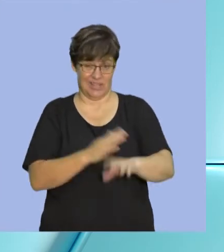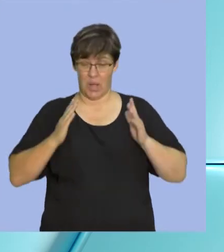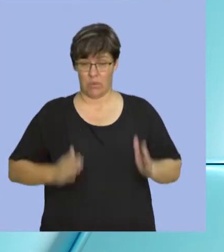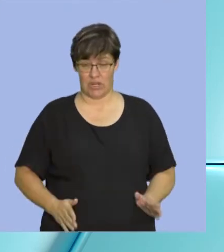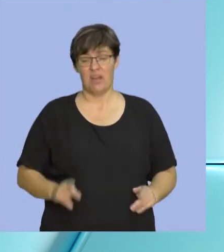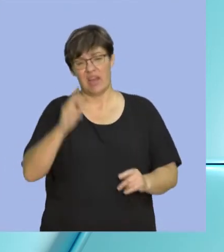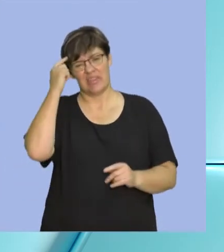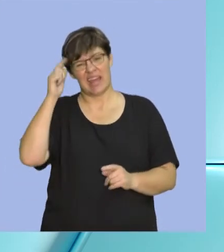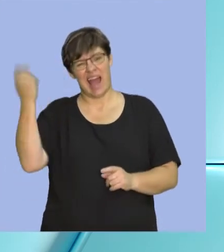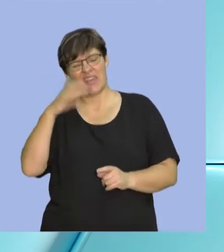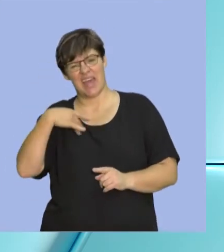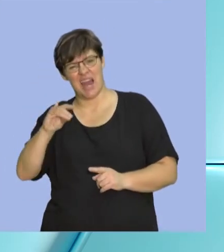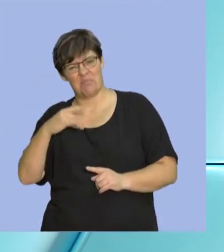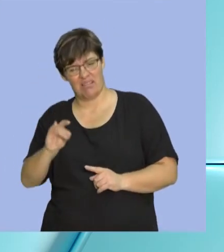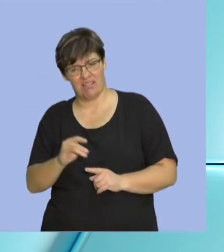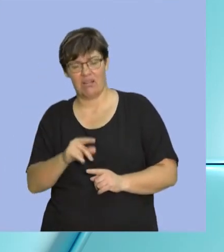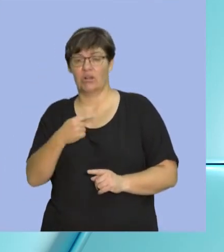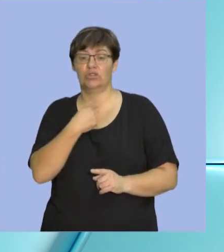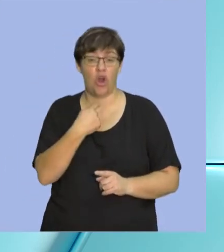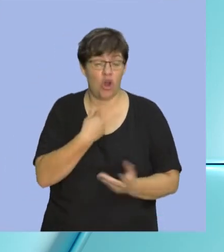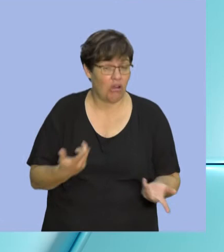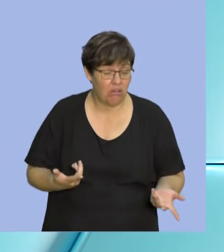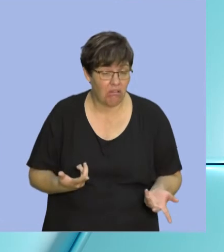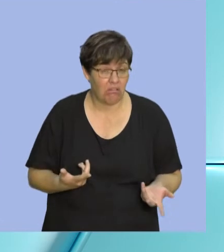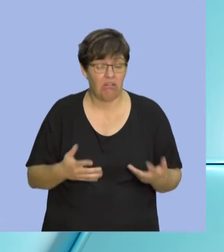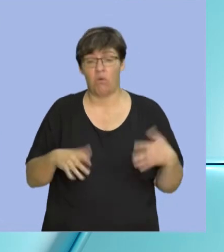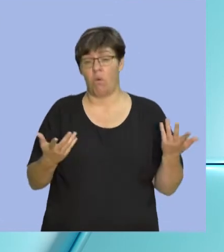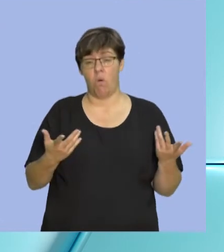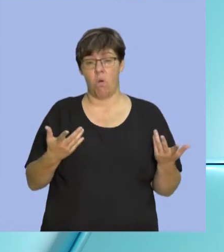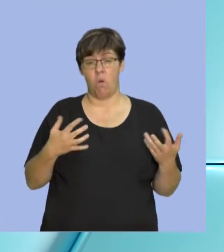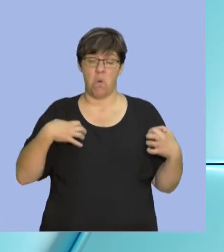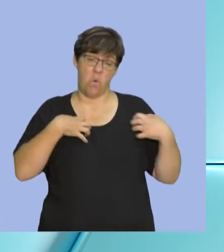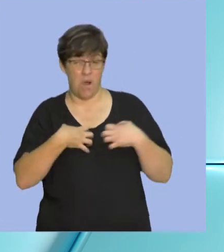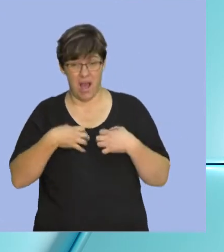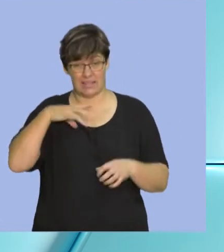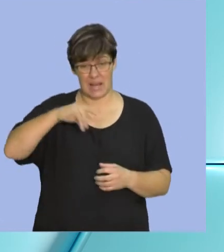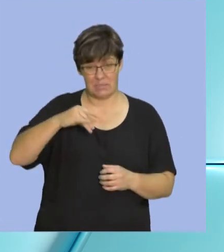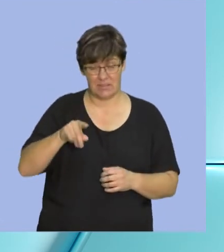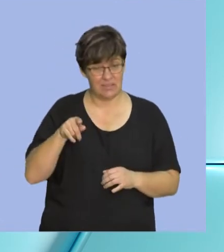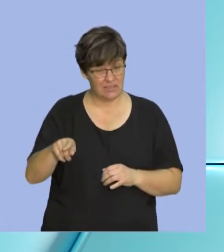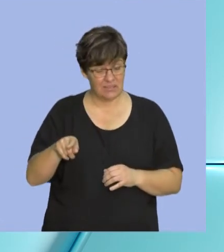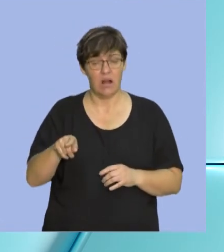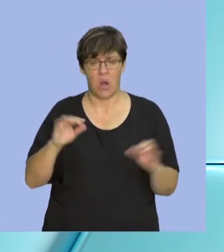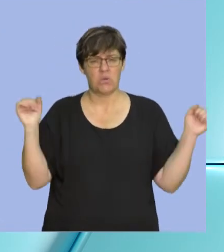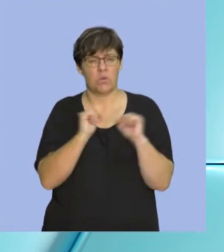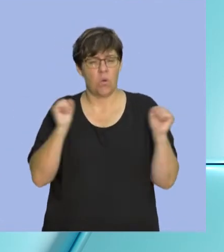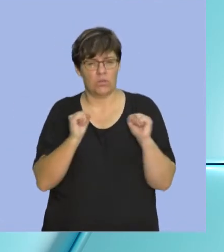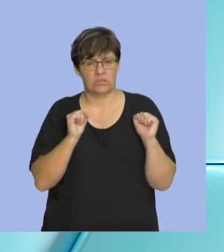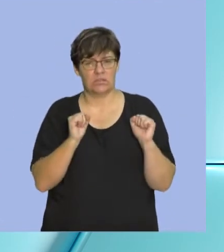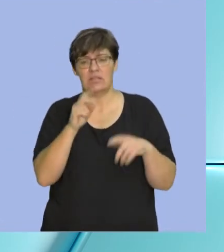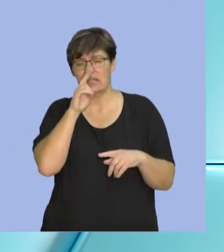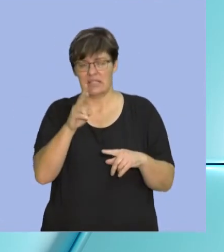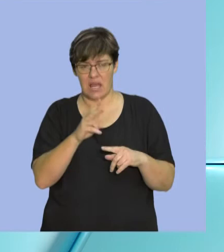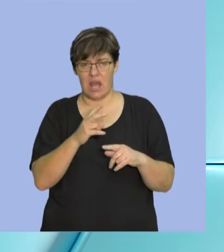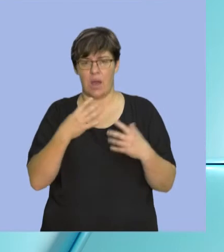of other animals, a dog, or probably some of the wild animals, you'll find that when they're cold, you'll find that their body